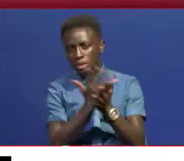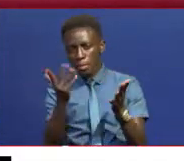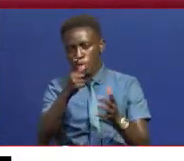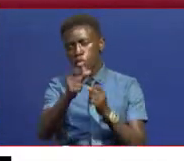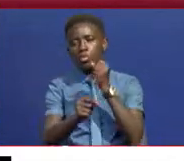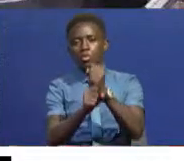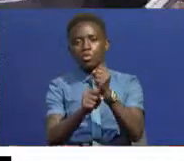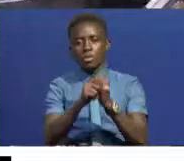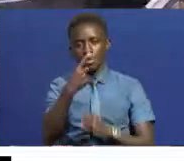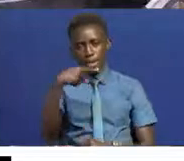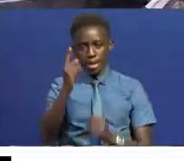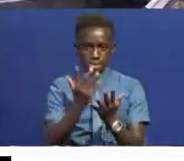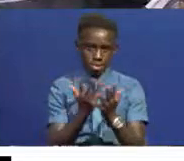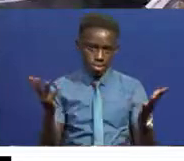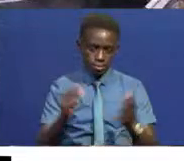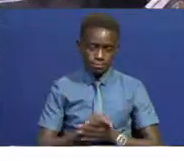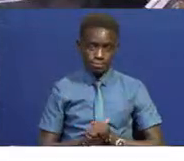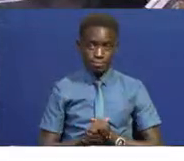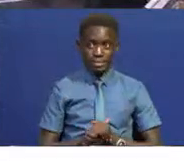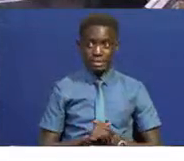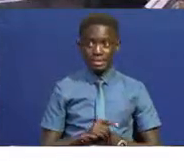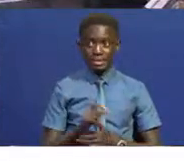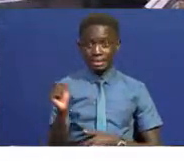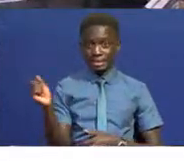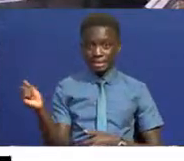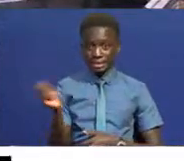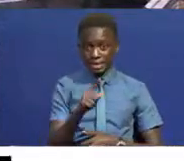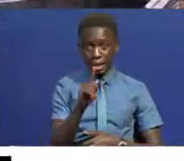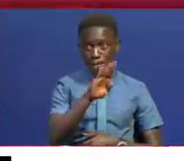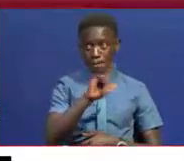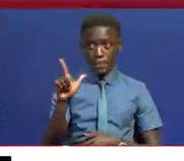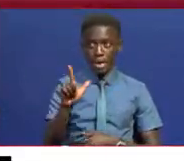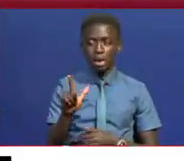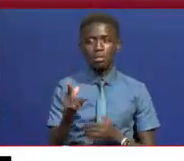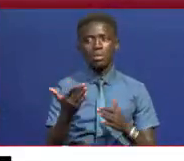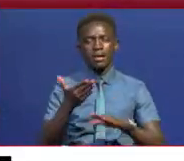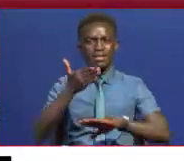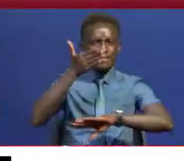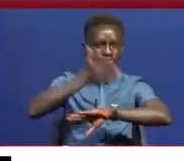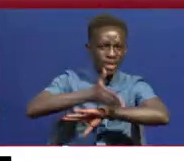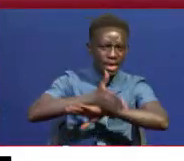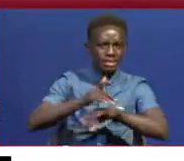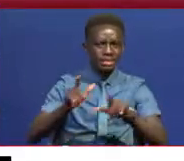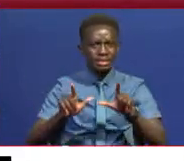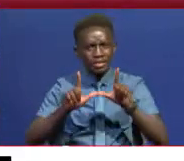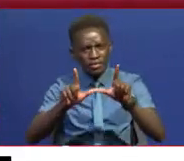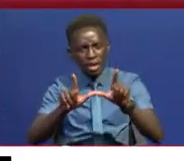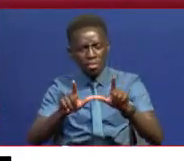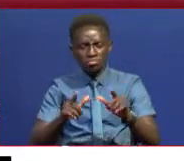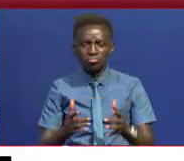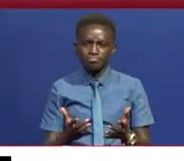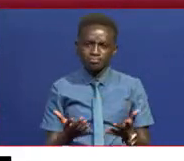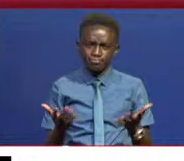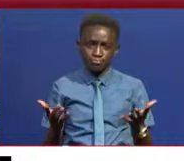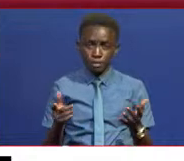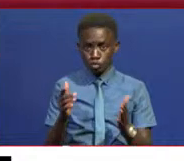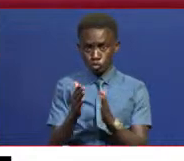In this matter wage bill, in this matter of fixed certificates, Your Excellency, I want to encourage